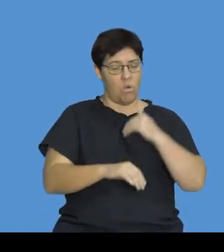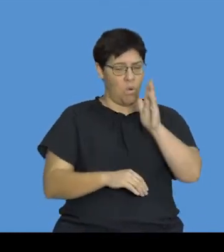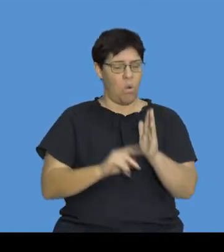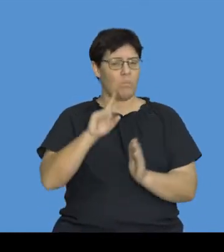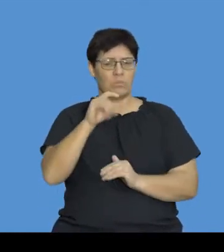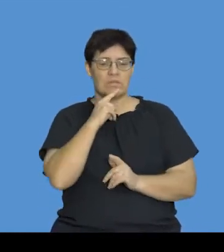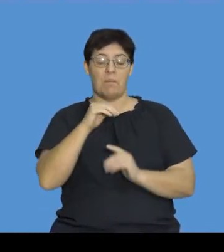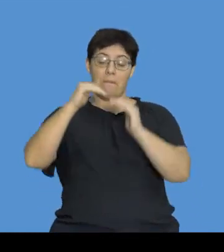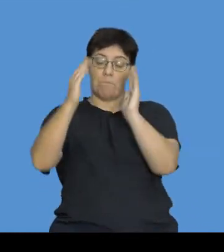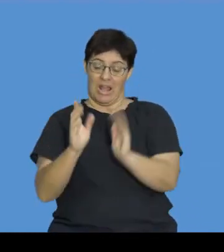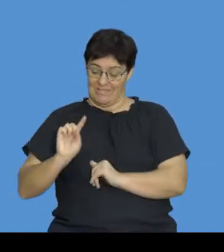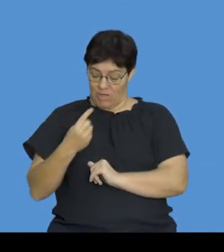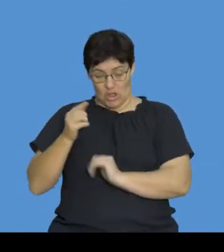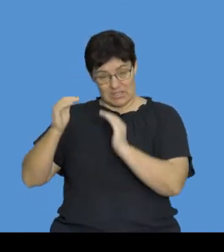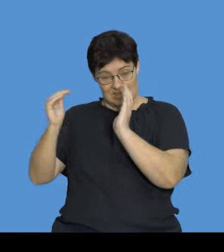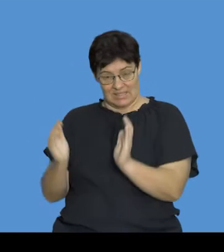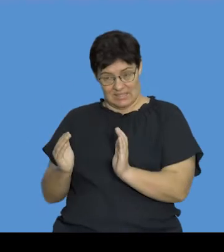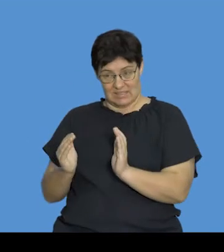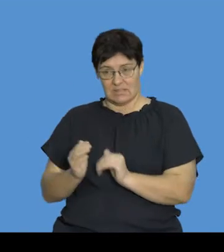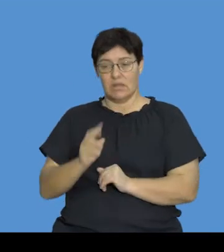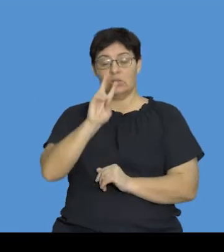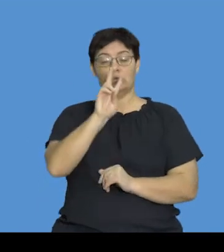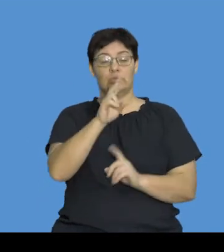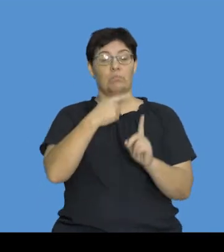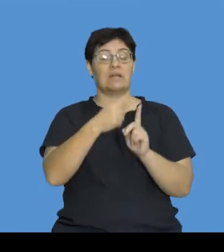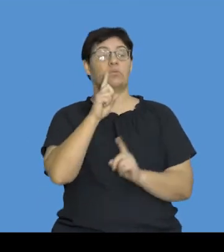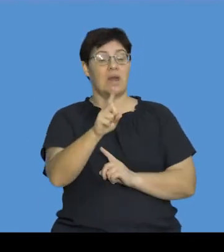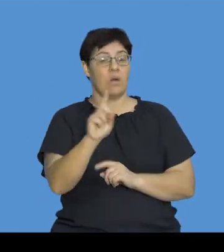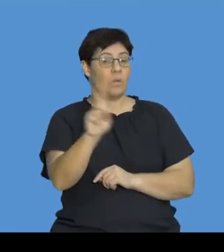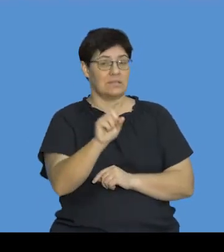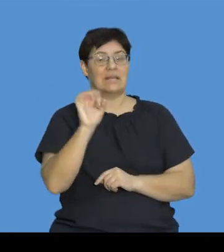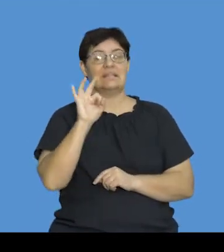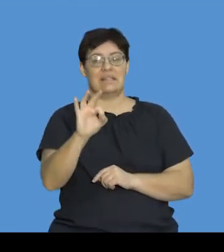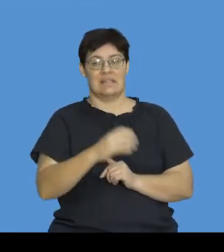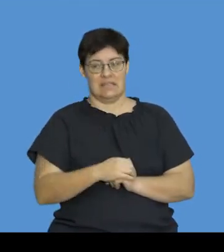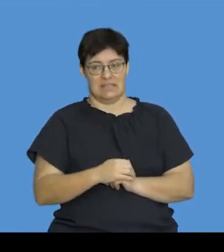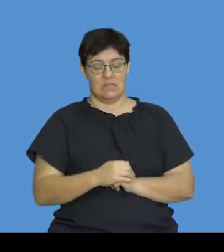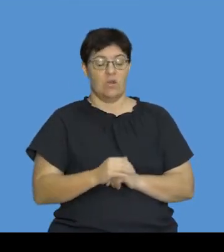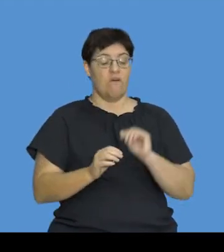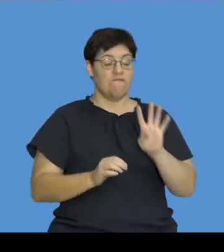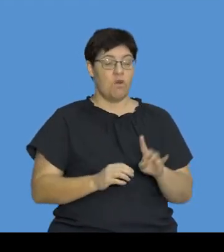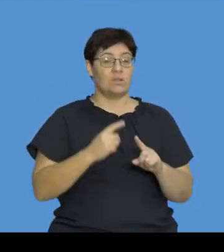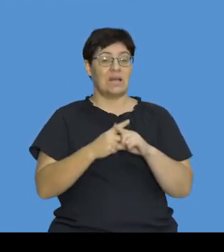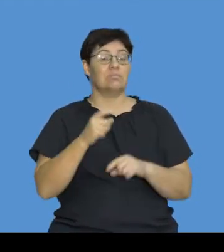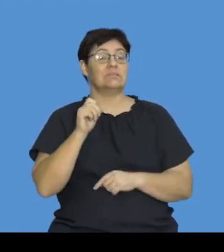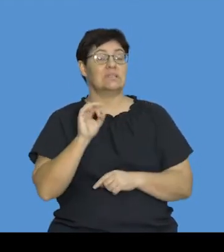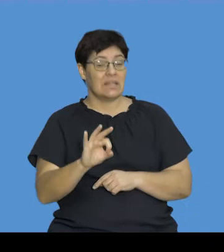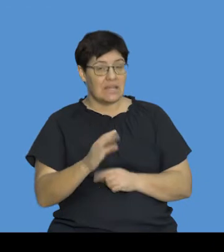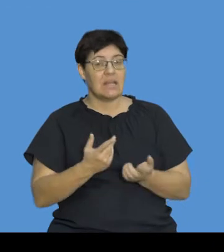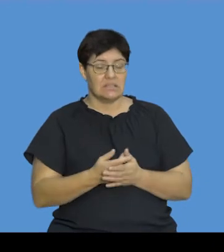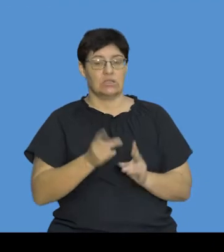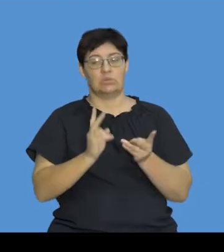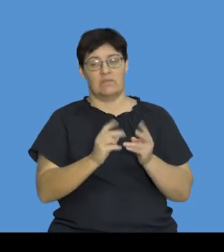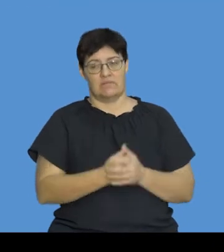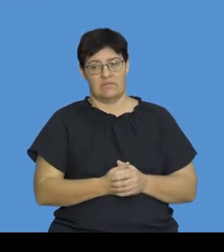what is inside the bracket. 2 plus 1 you know is 3, therefore 4 multiplied by 3 will then give me